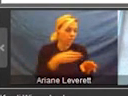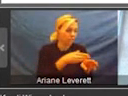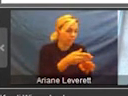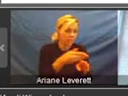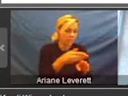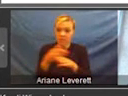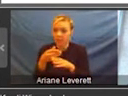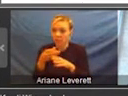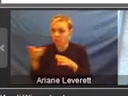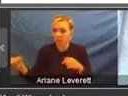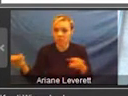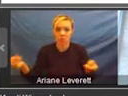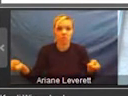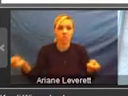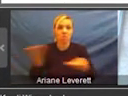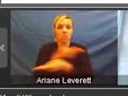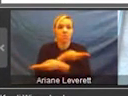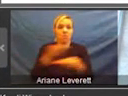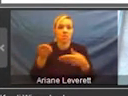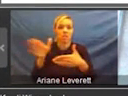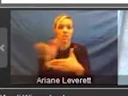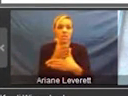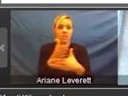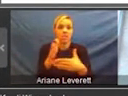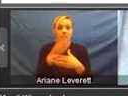that in a bit.